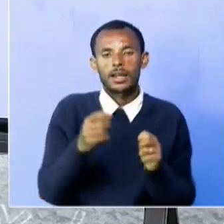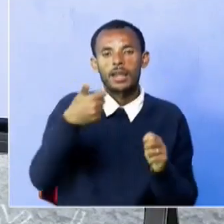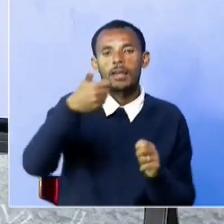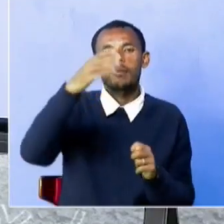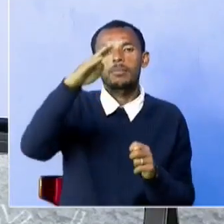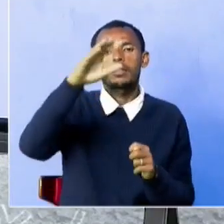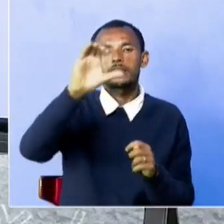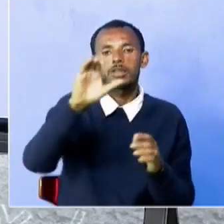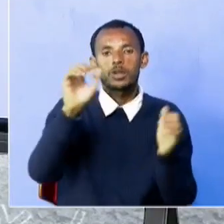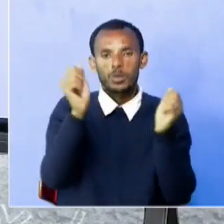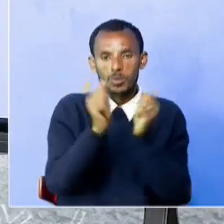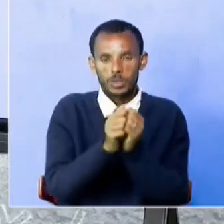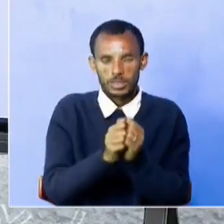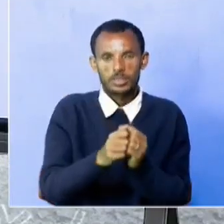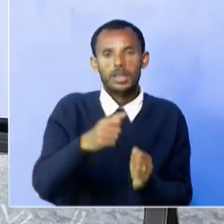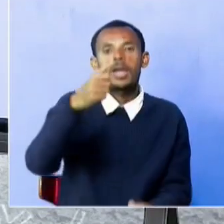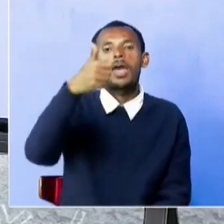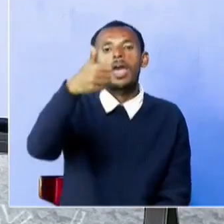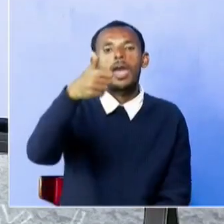with ACD.